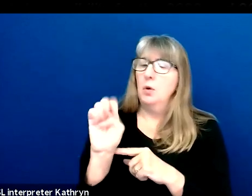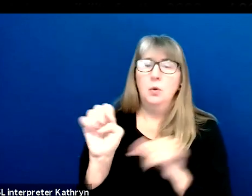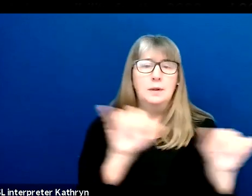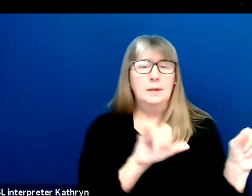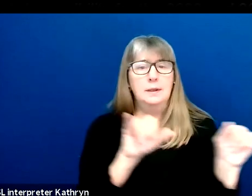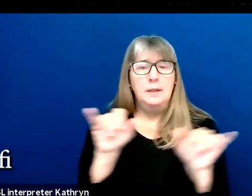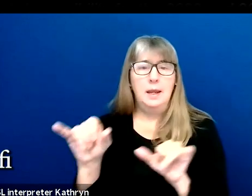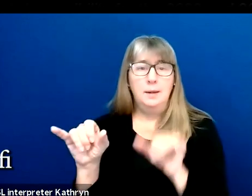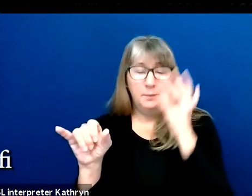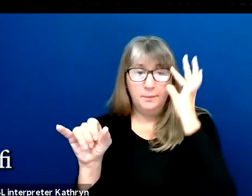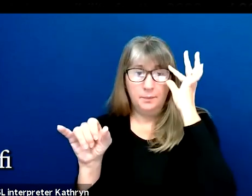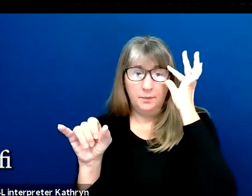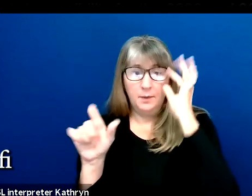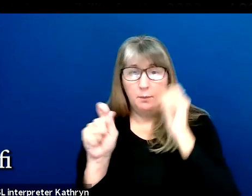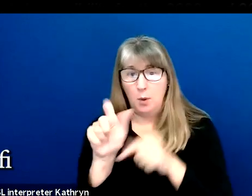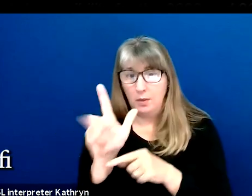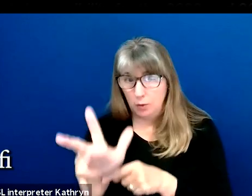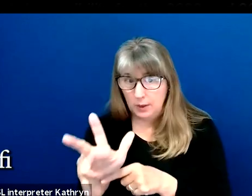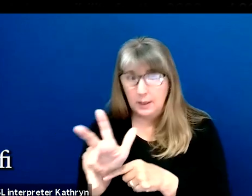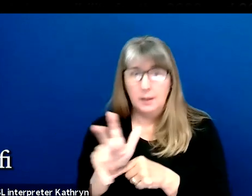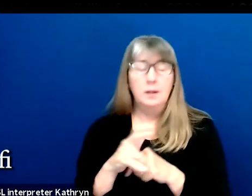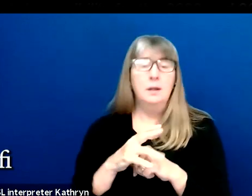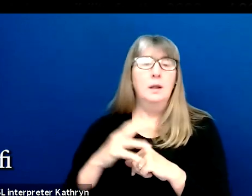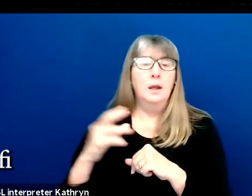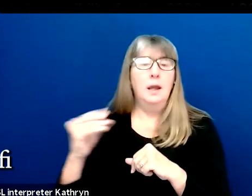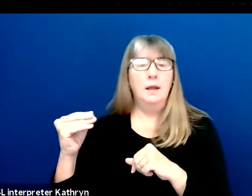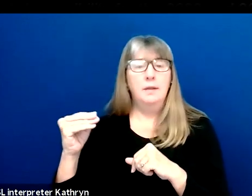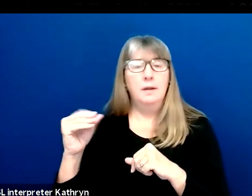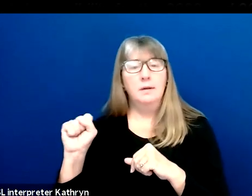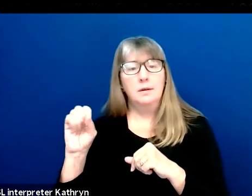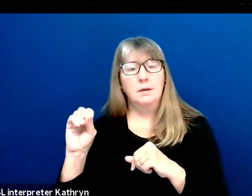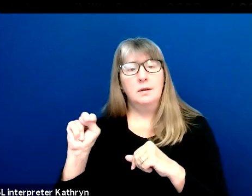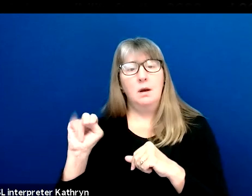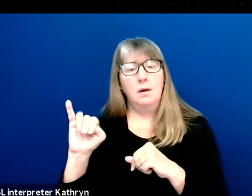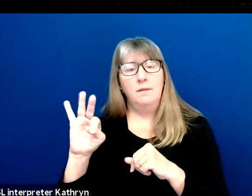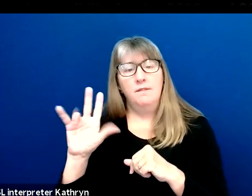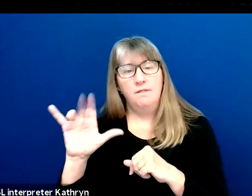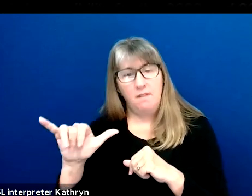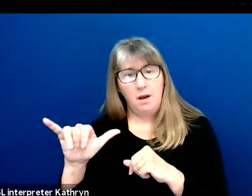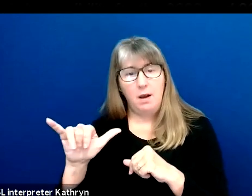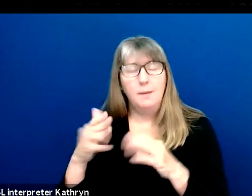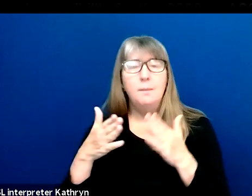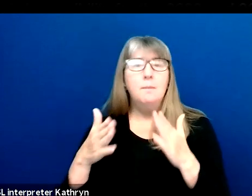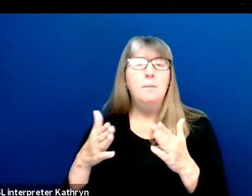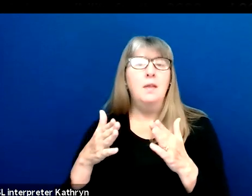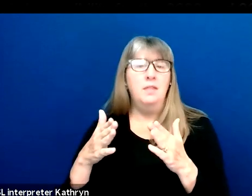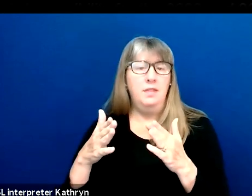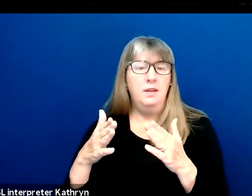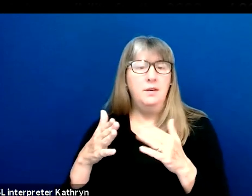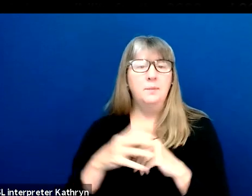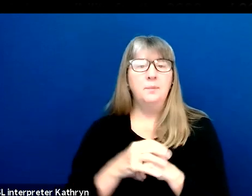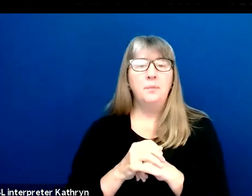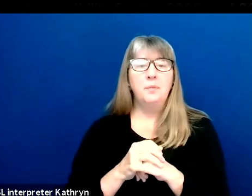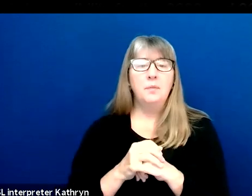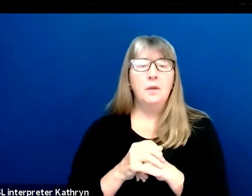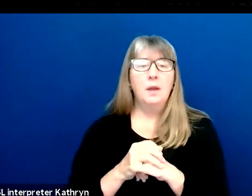duration, 0.3 seconds. Then we call the sonify method, so that's just .sonify.